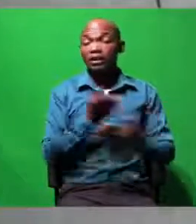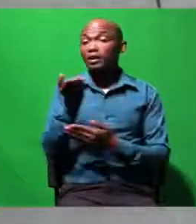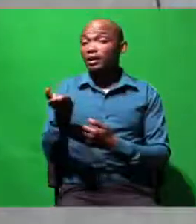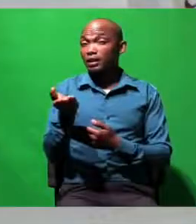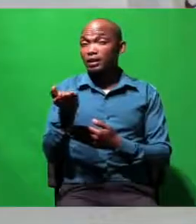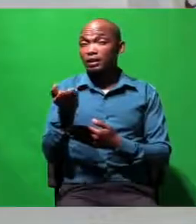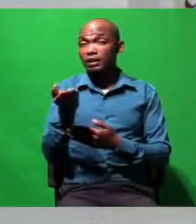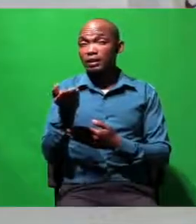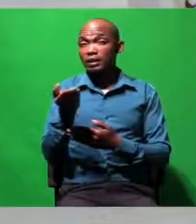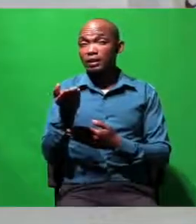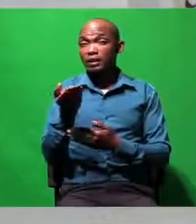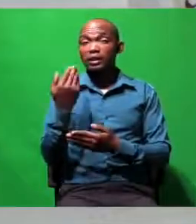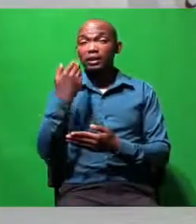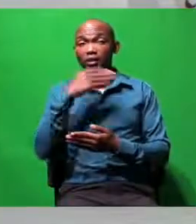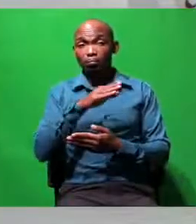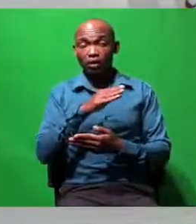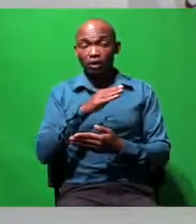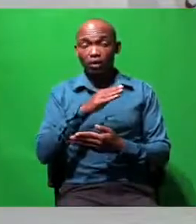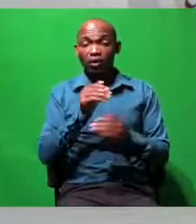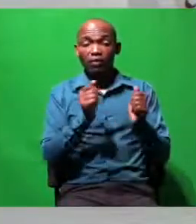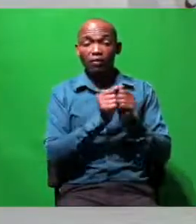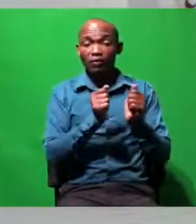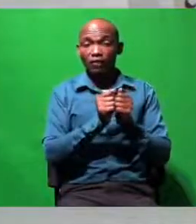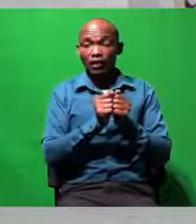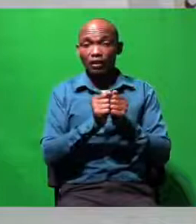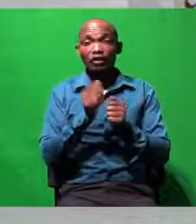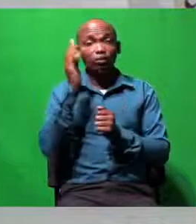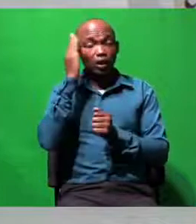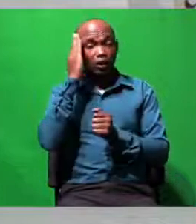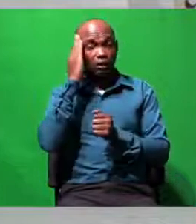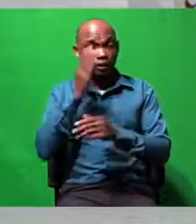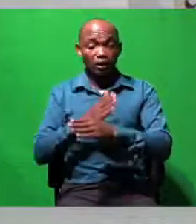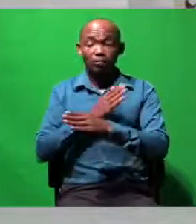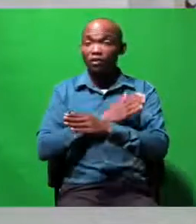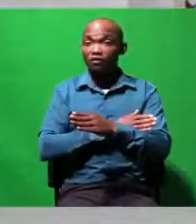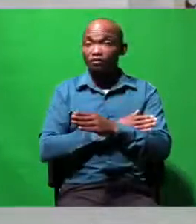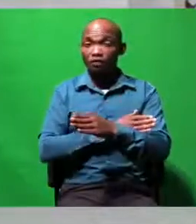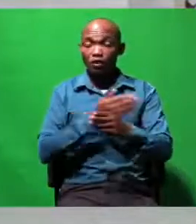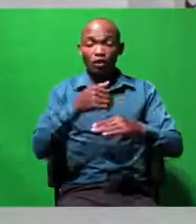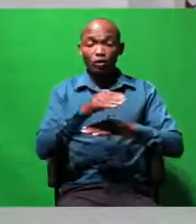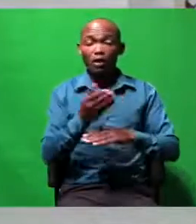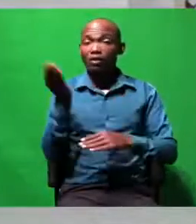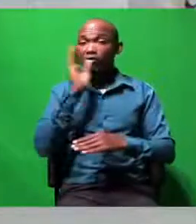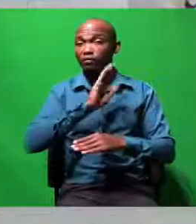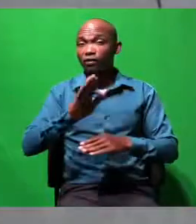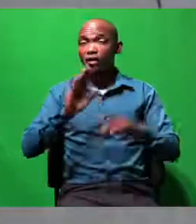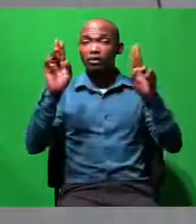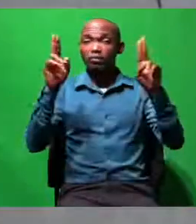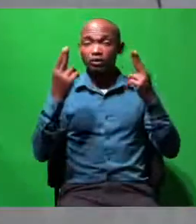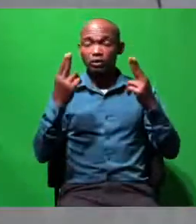central government. This is main important point you have to understand before going to finish the